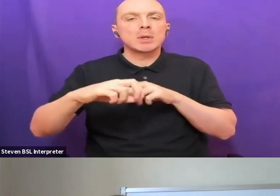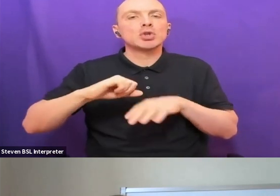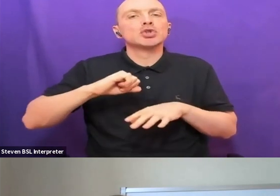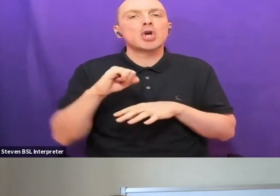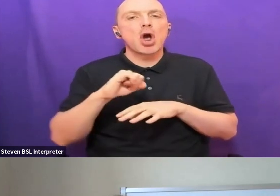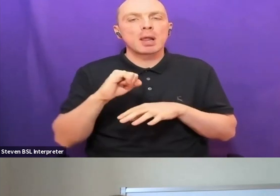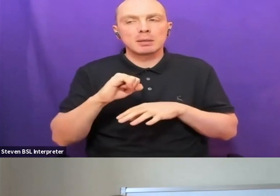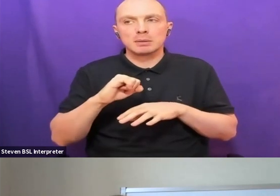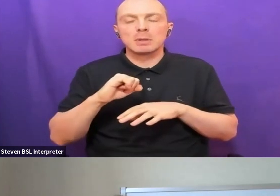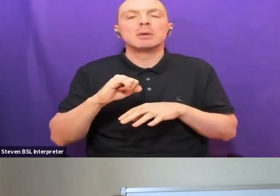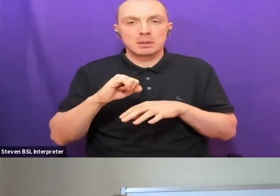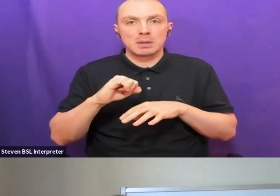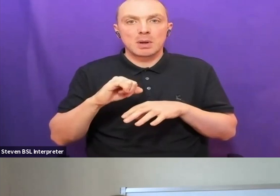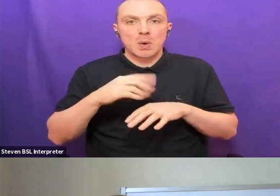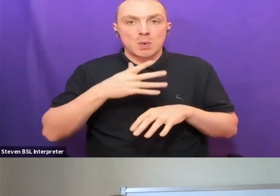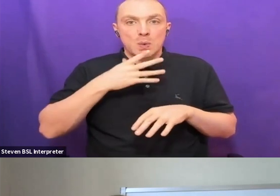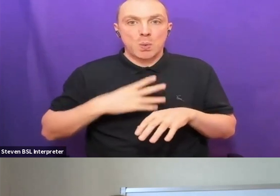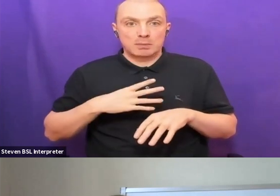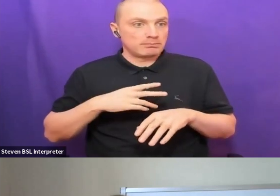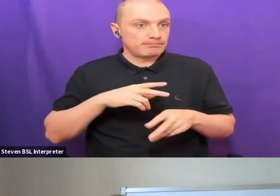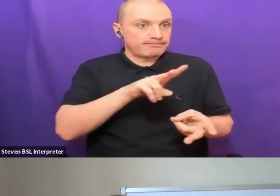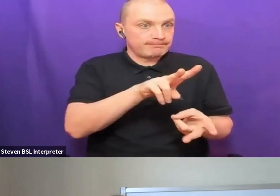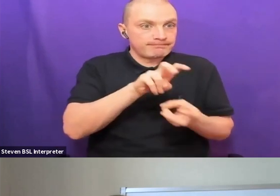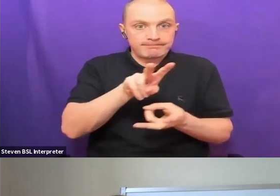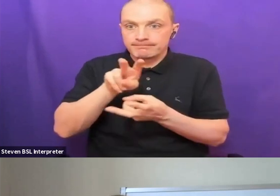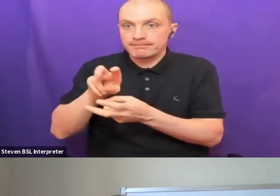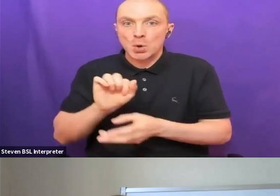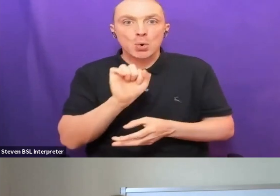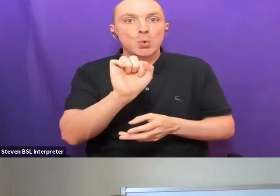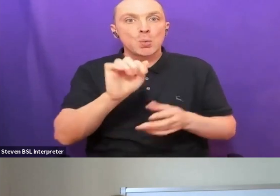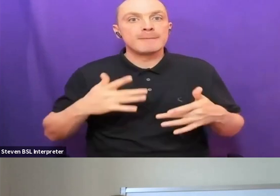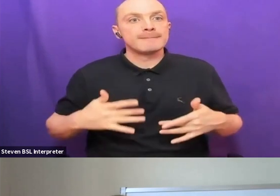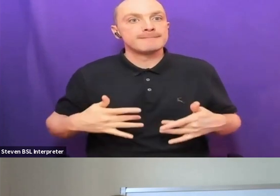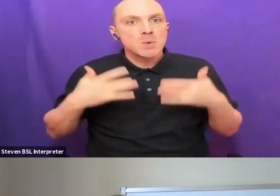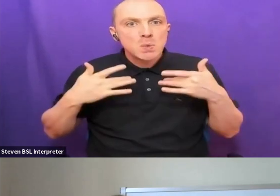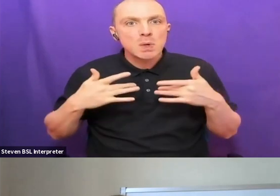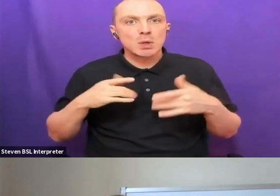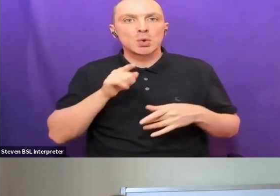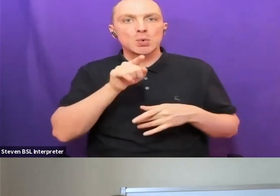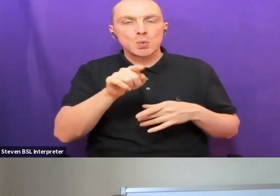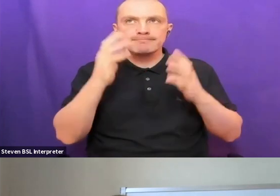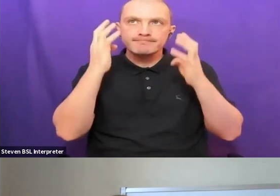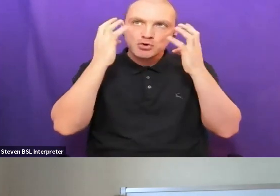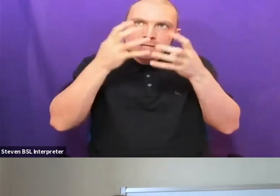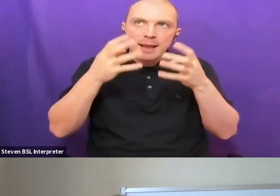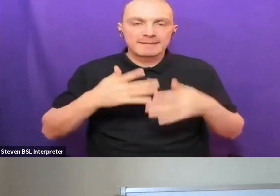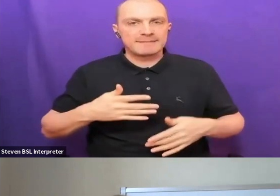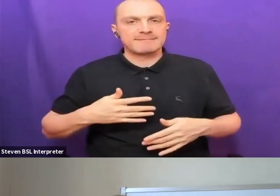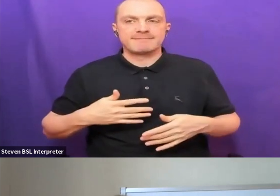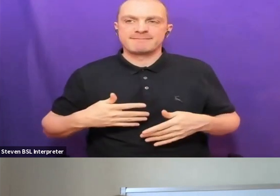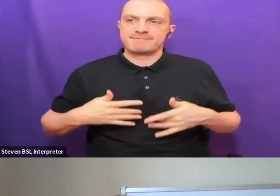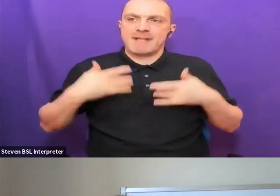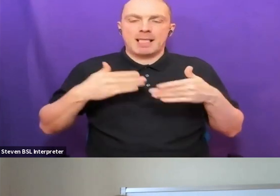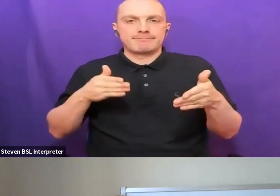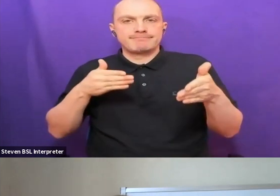of a 20-minute neighbourhood. We're very interested in your concerns, any potential challenges, but also about the potential benefits